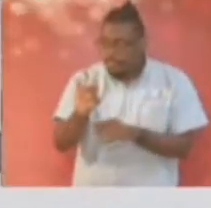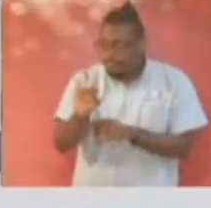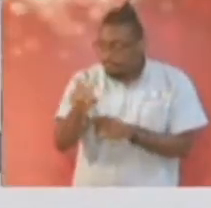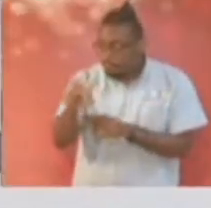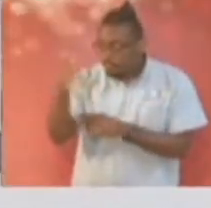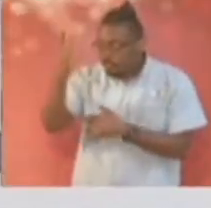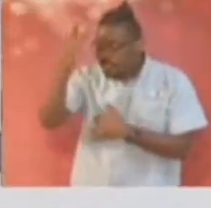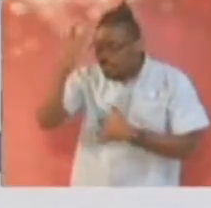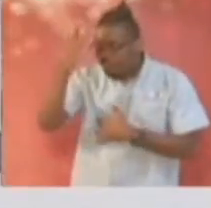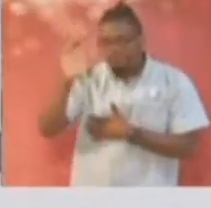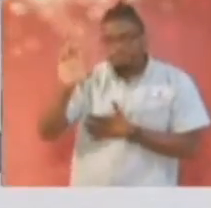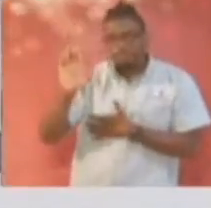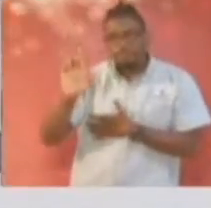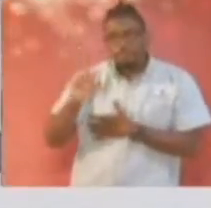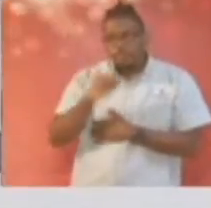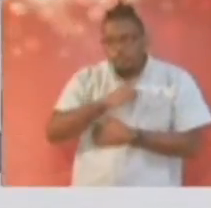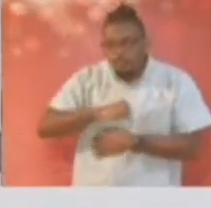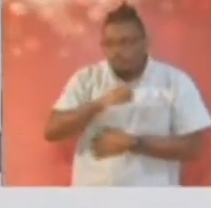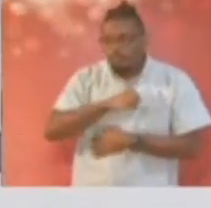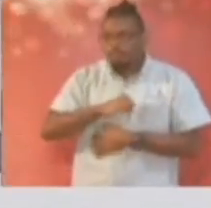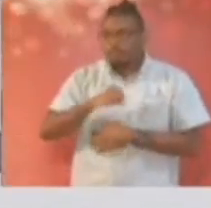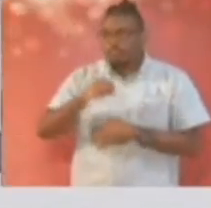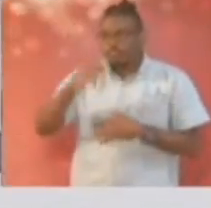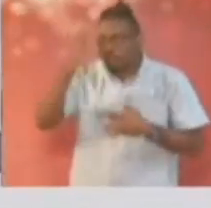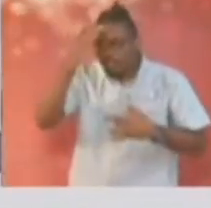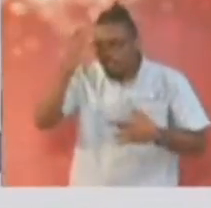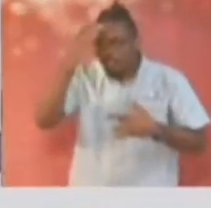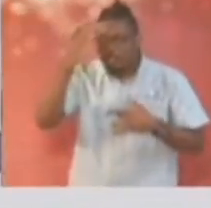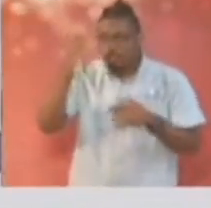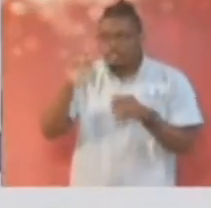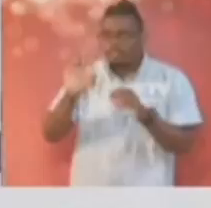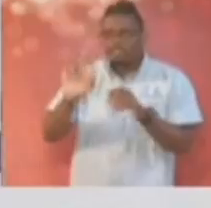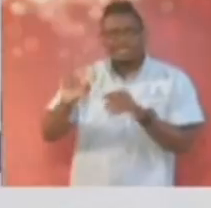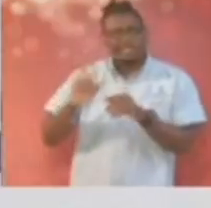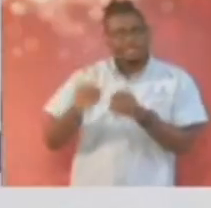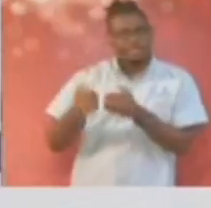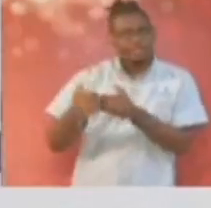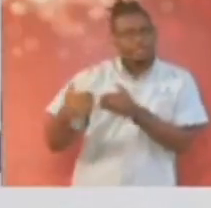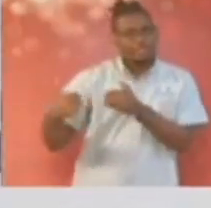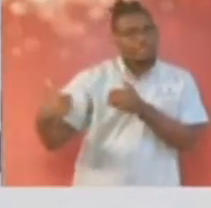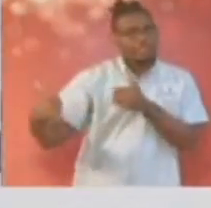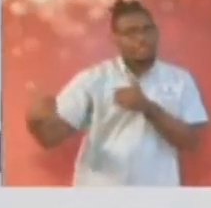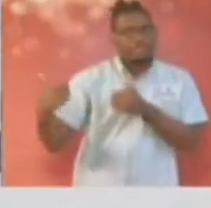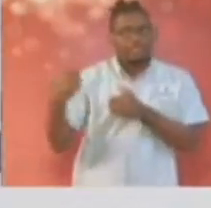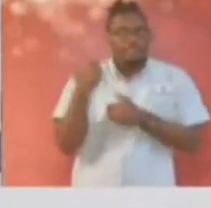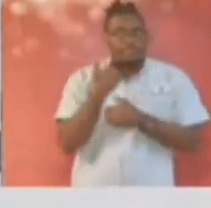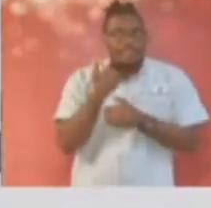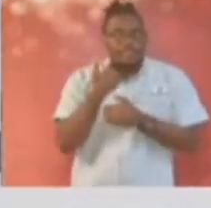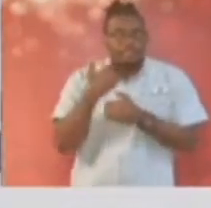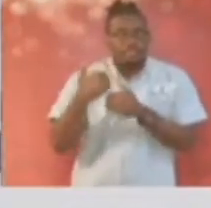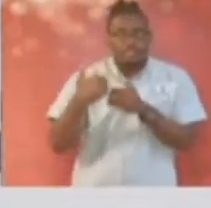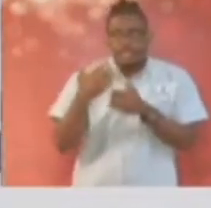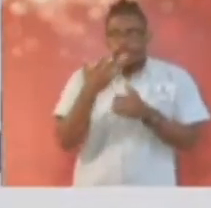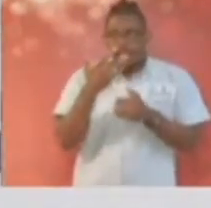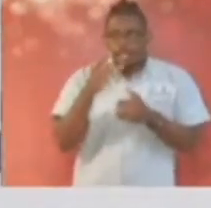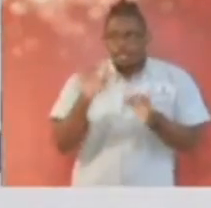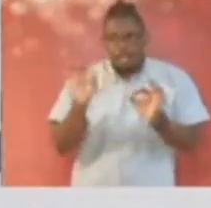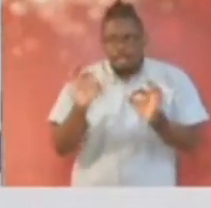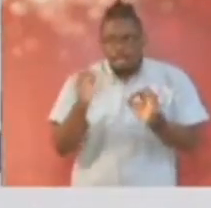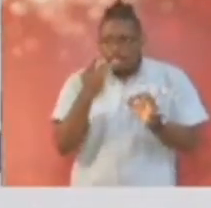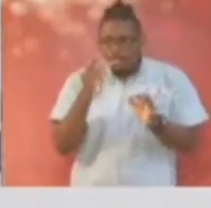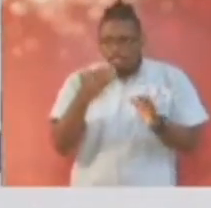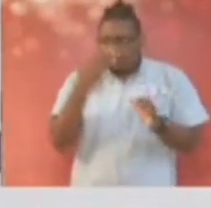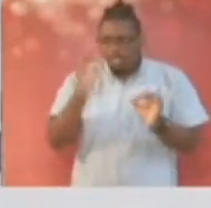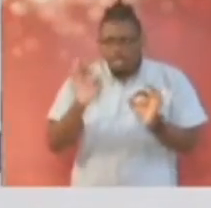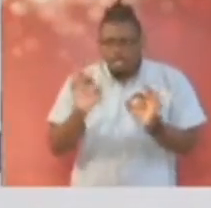symptoms associated with COVID-19, persistent cough, fever, loss of taste and smell. Stay home and